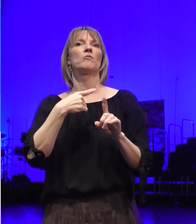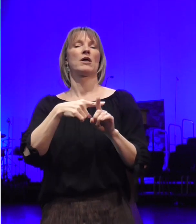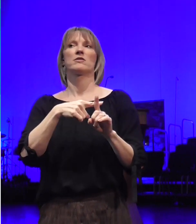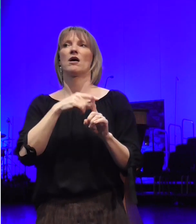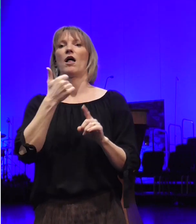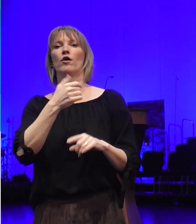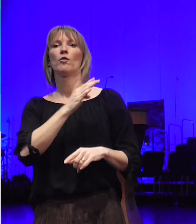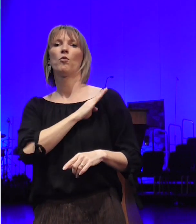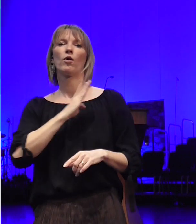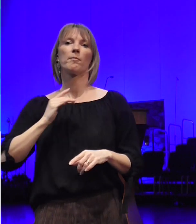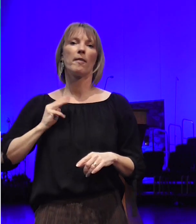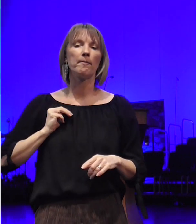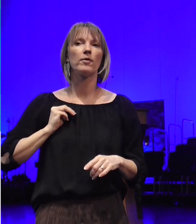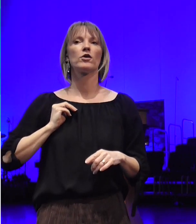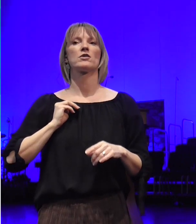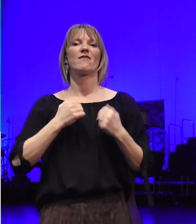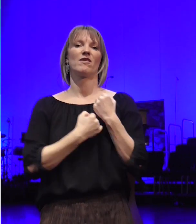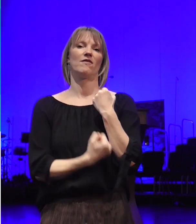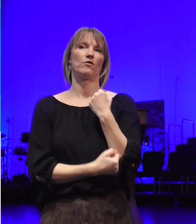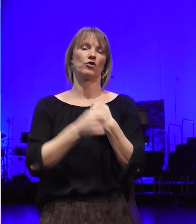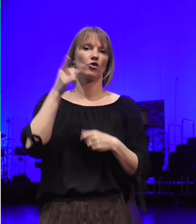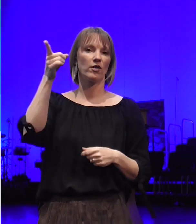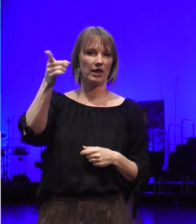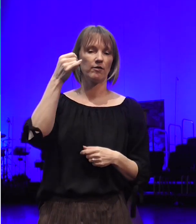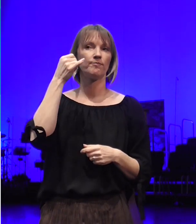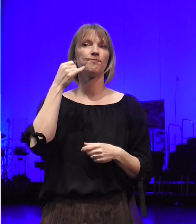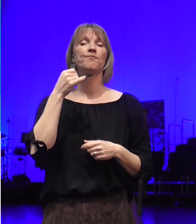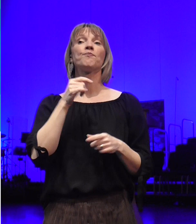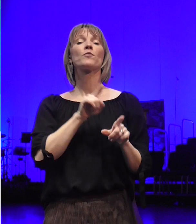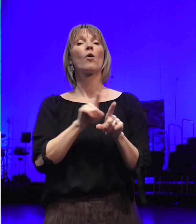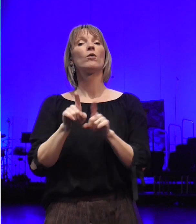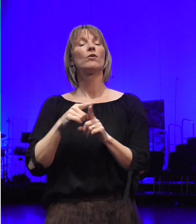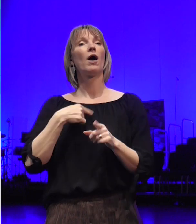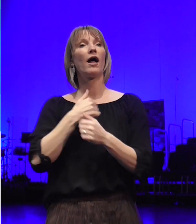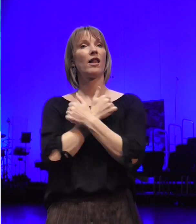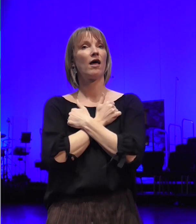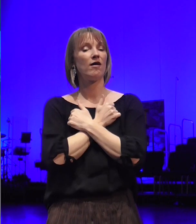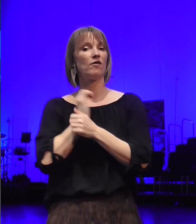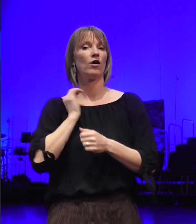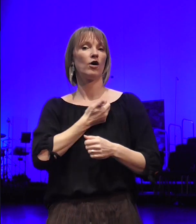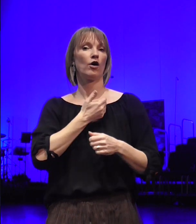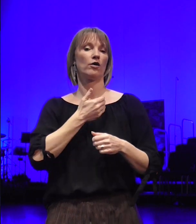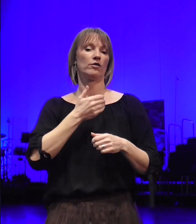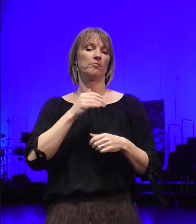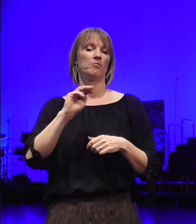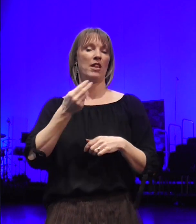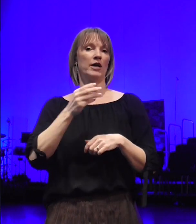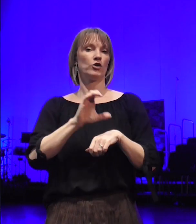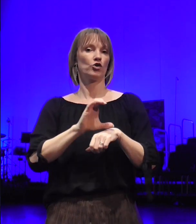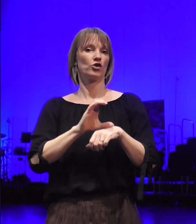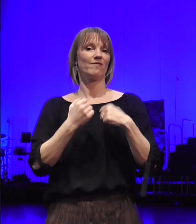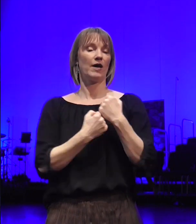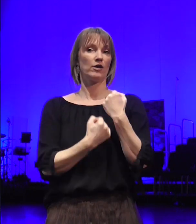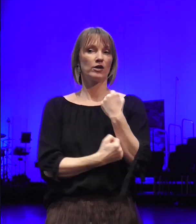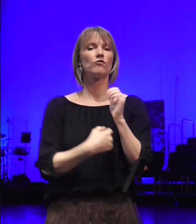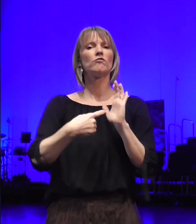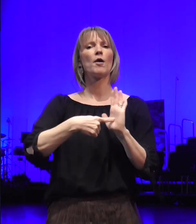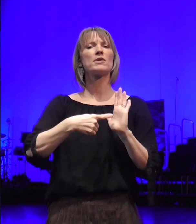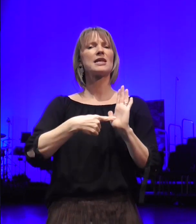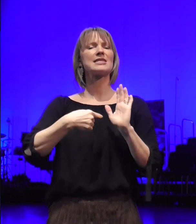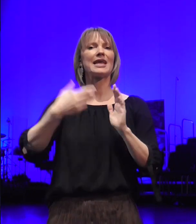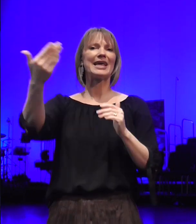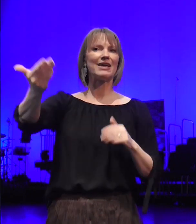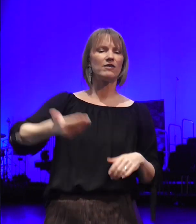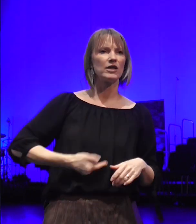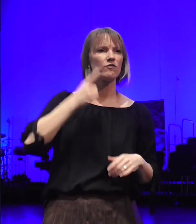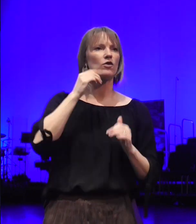other board members of the foundation, so please stop by there. I also love that our Mile High Church Foundation represents an invitation for each